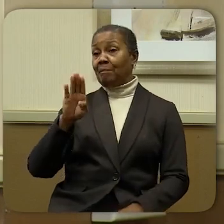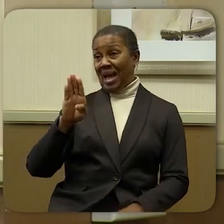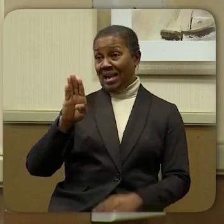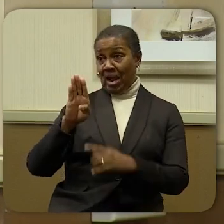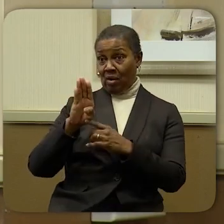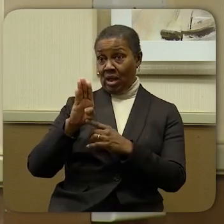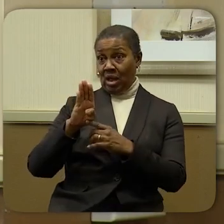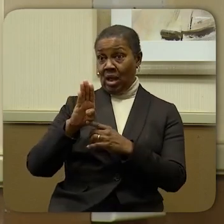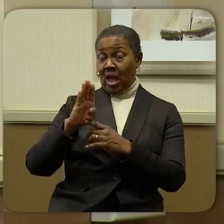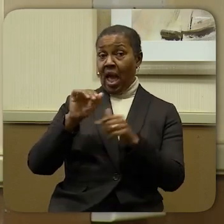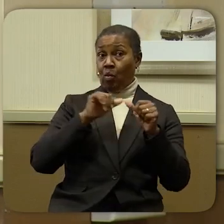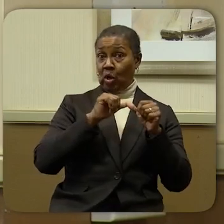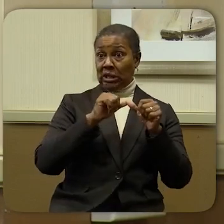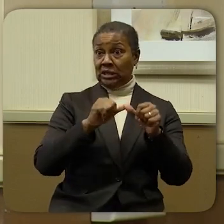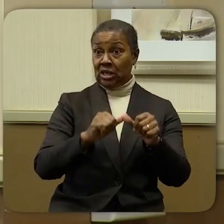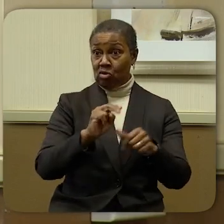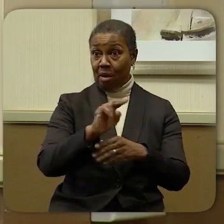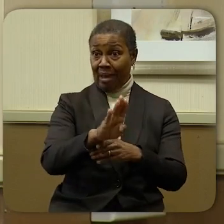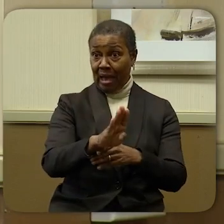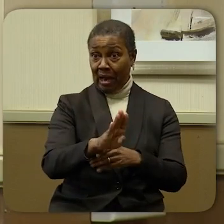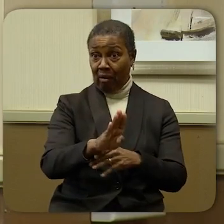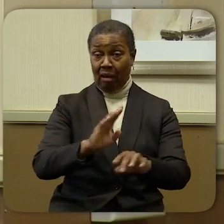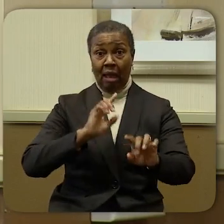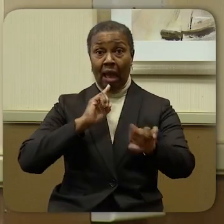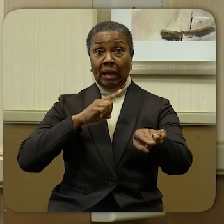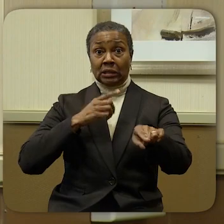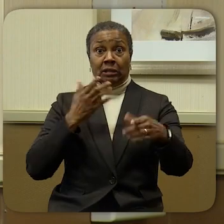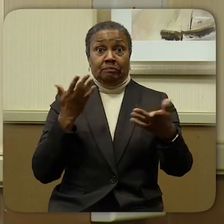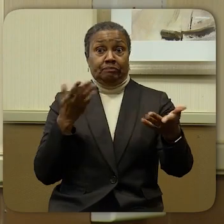stay non-binary? I don't think we have an answer to that.